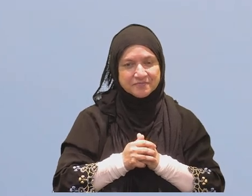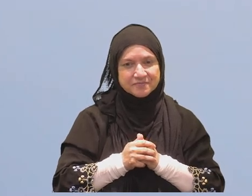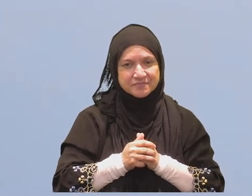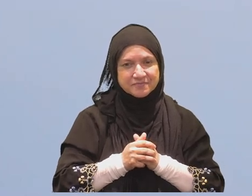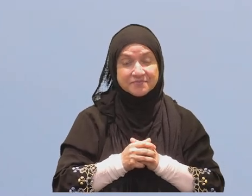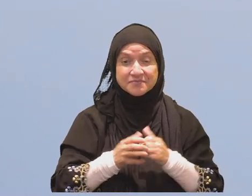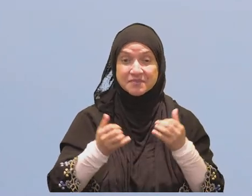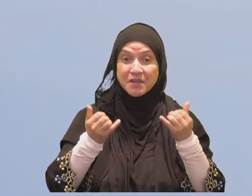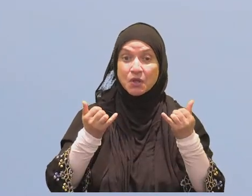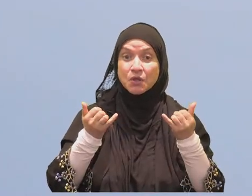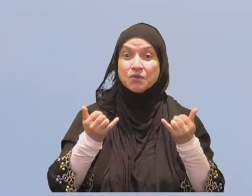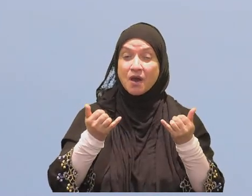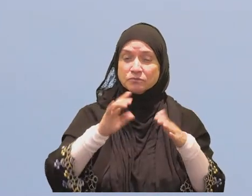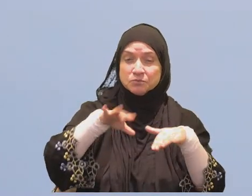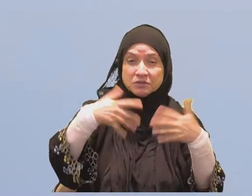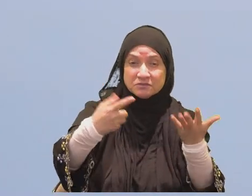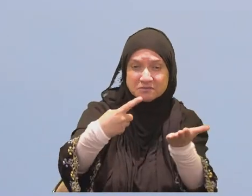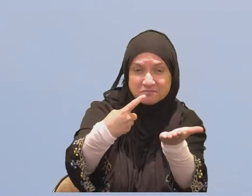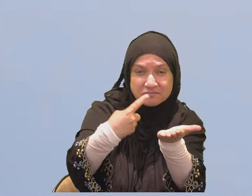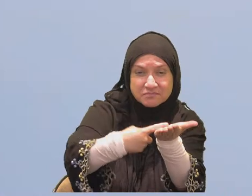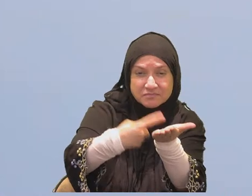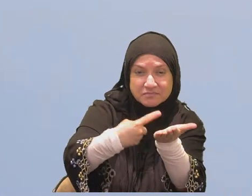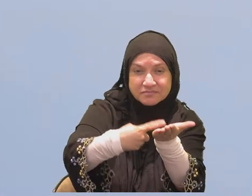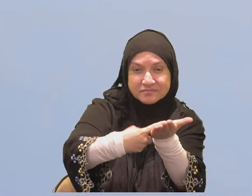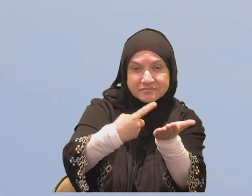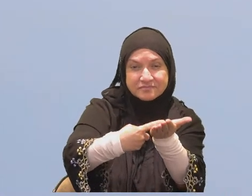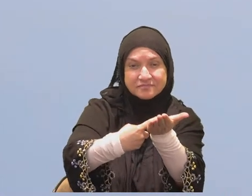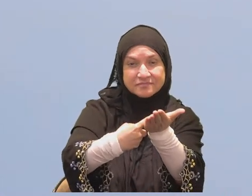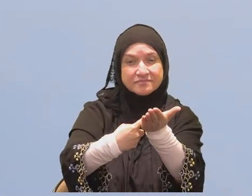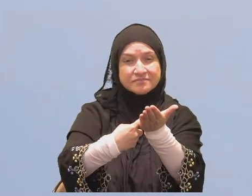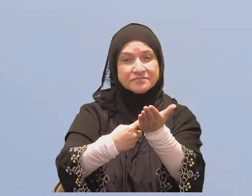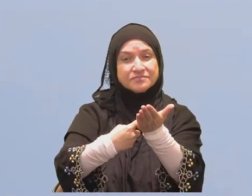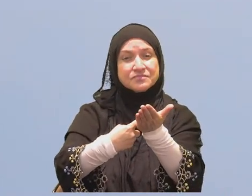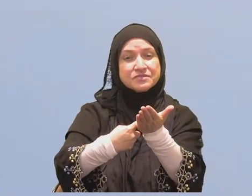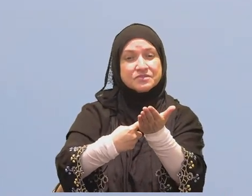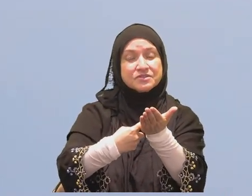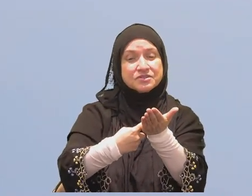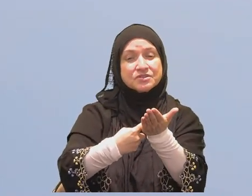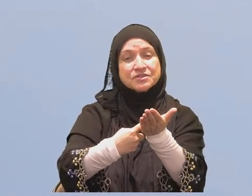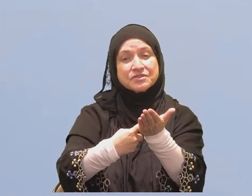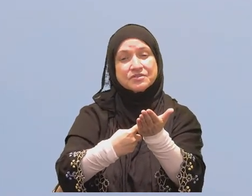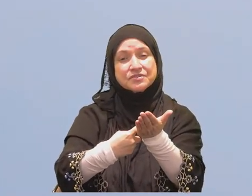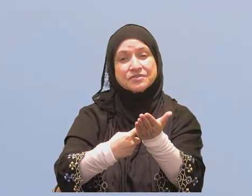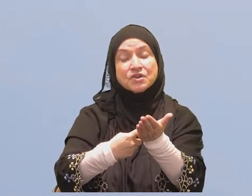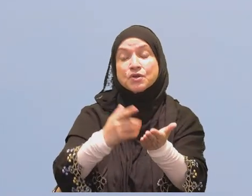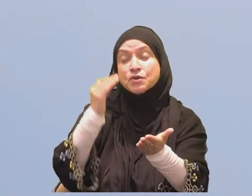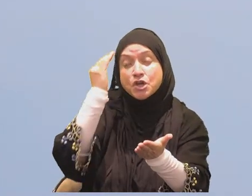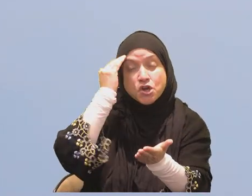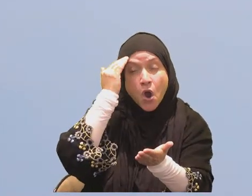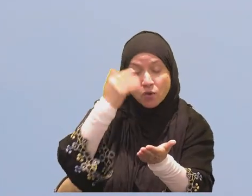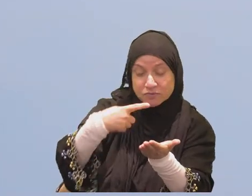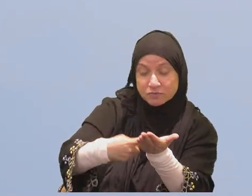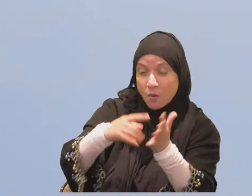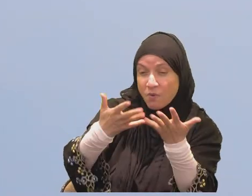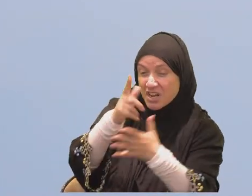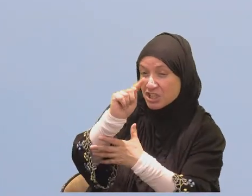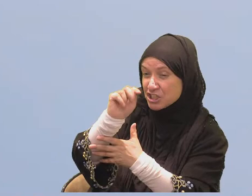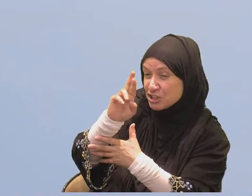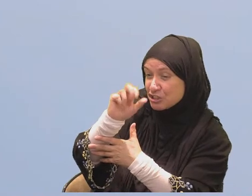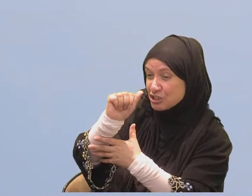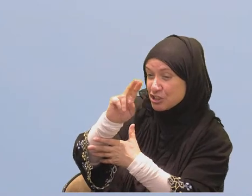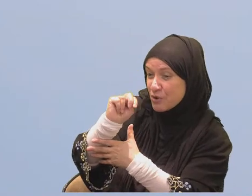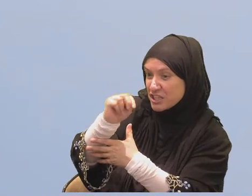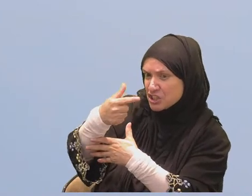transgenderism, they're talking about transhumanism. So we mentioned the singularity, the merger between the